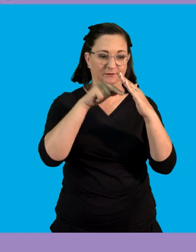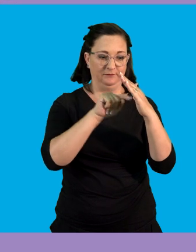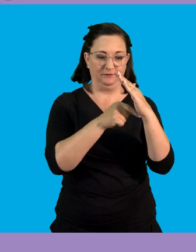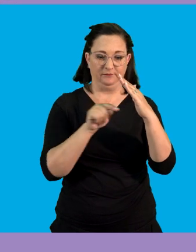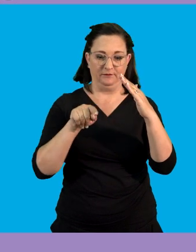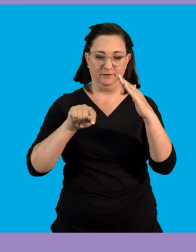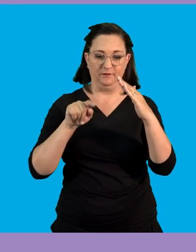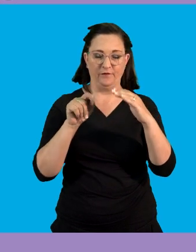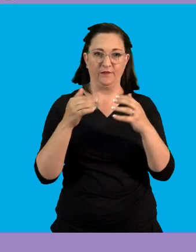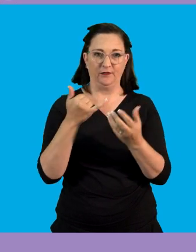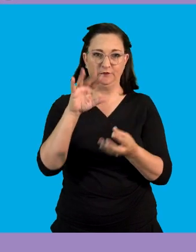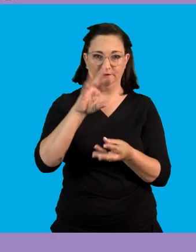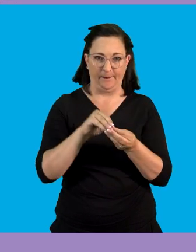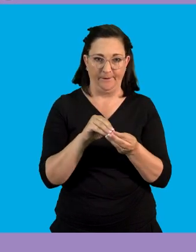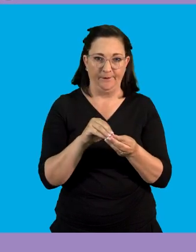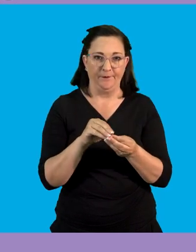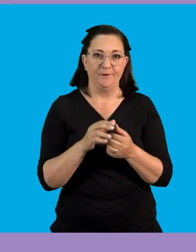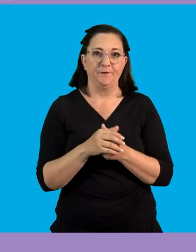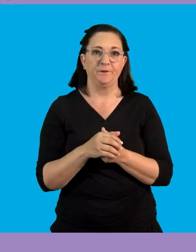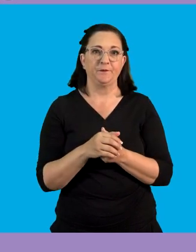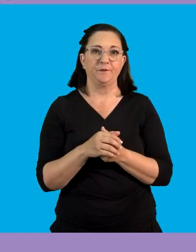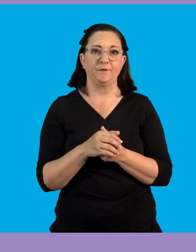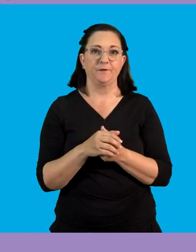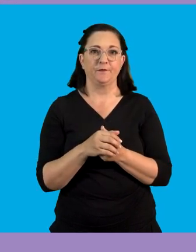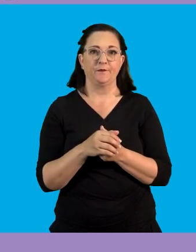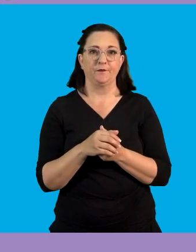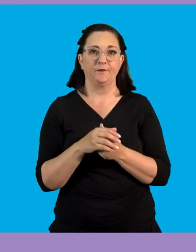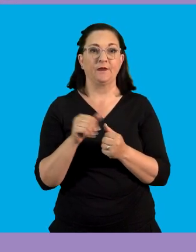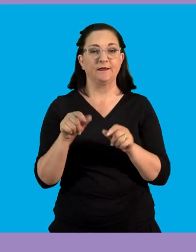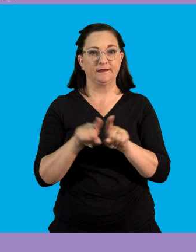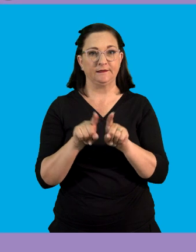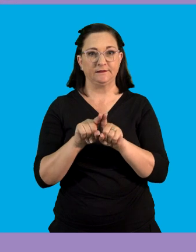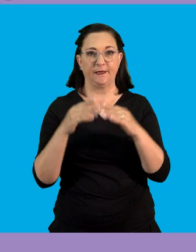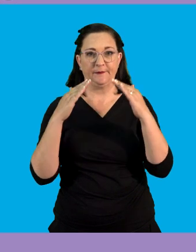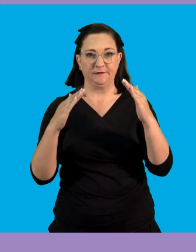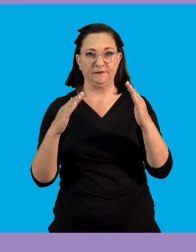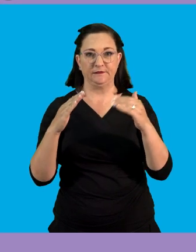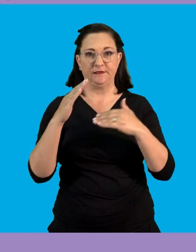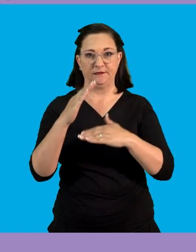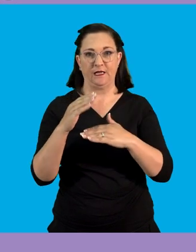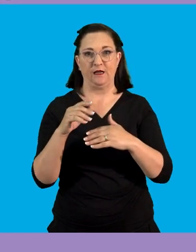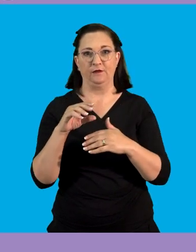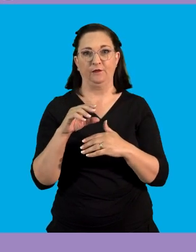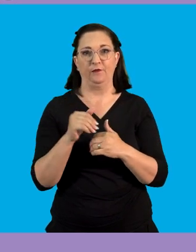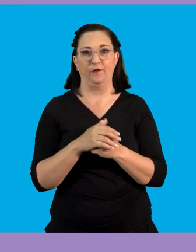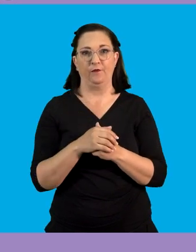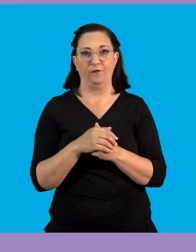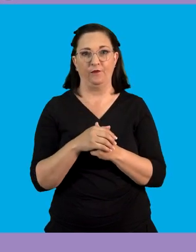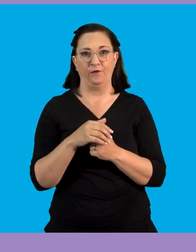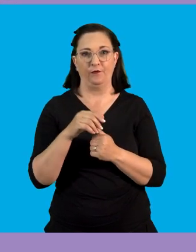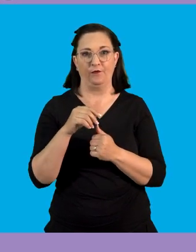of quadrilaterals, and secondly, the sides and opposite